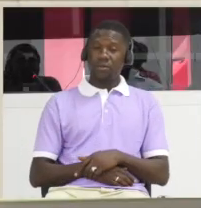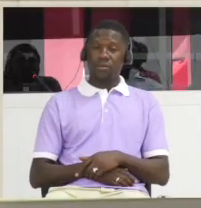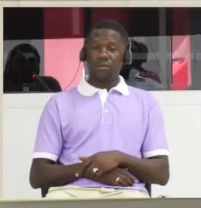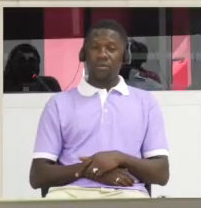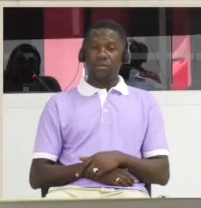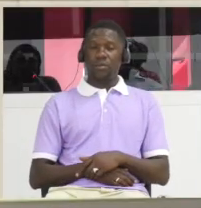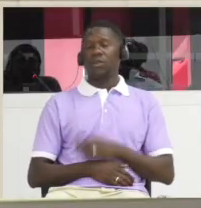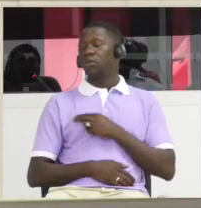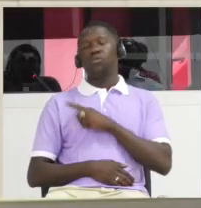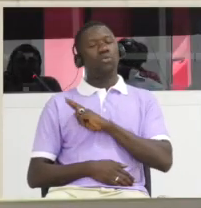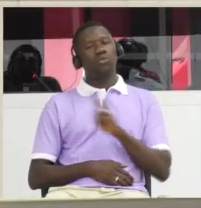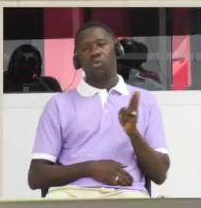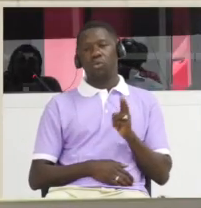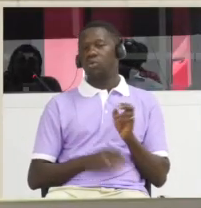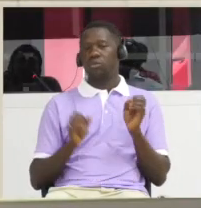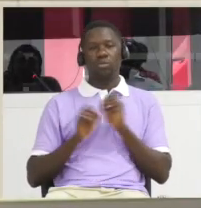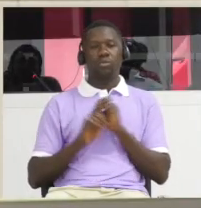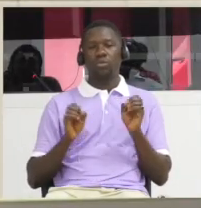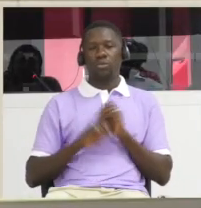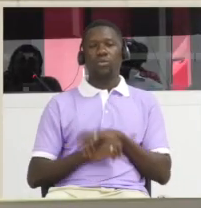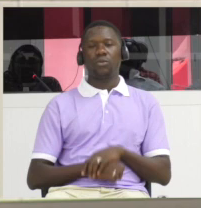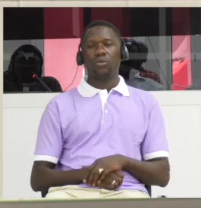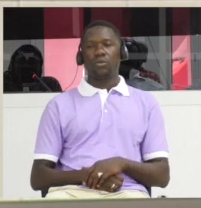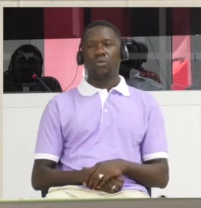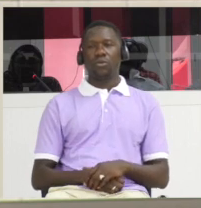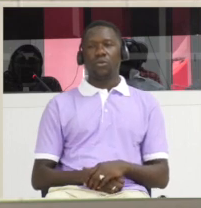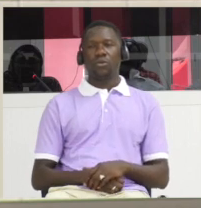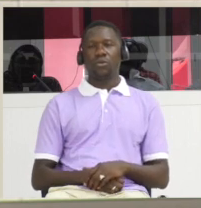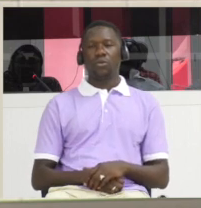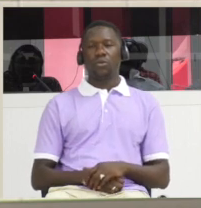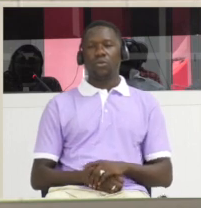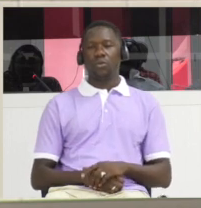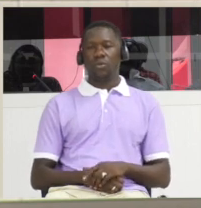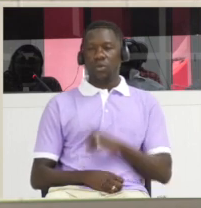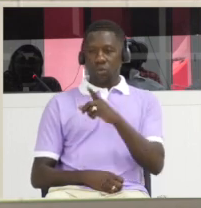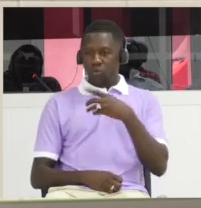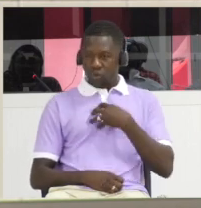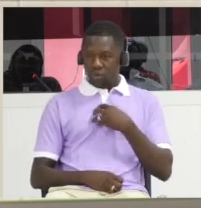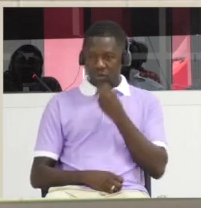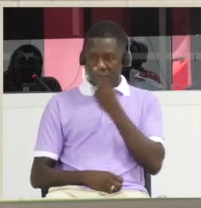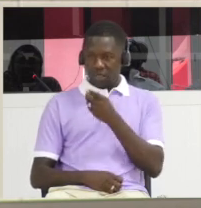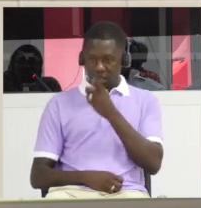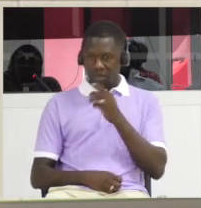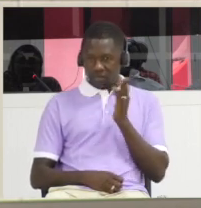counsel. Would you say it's a fallacy, as far as you know?